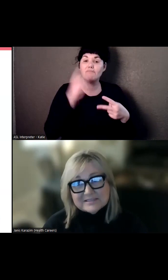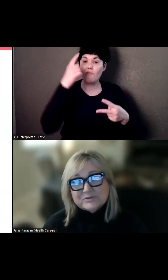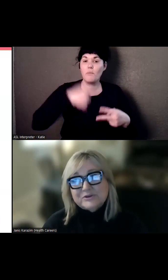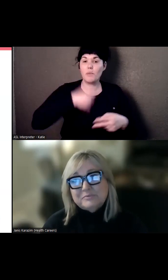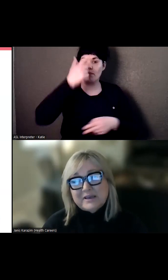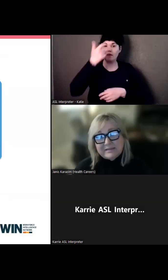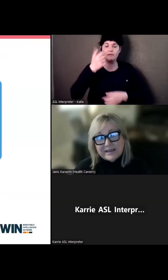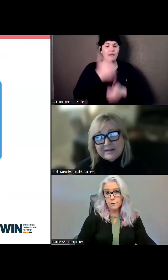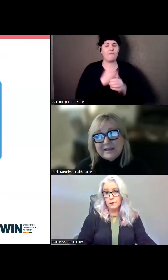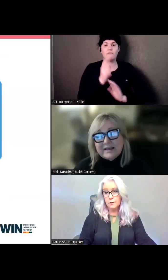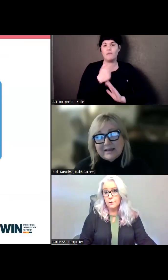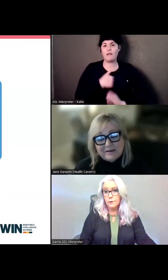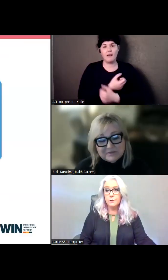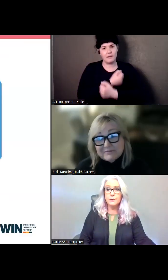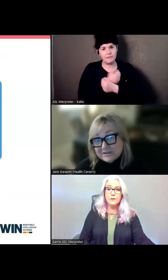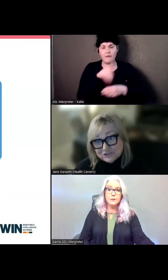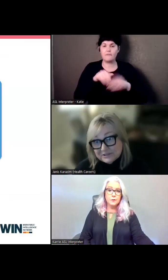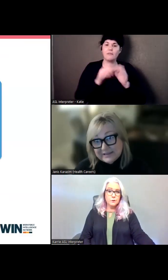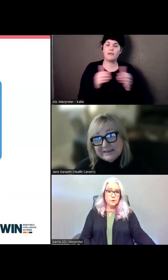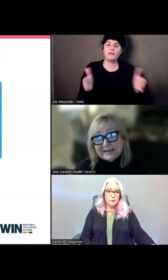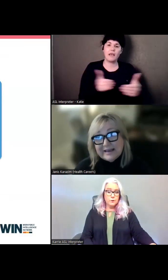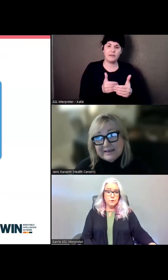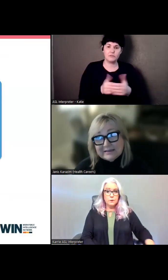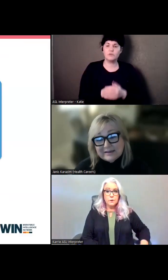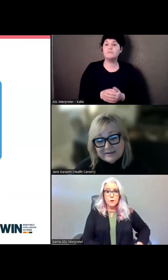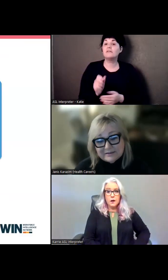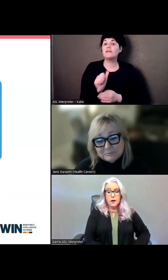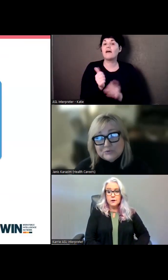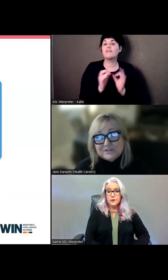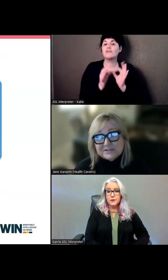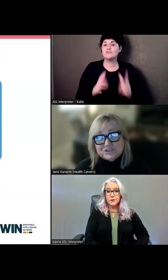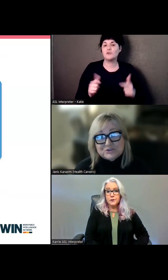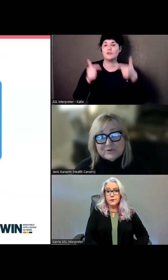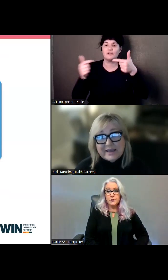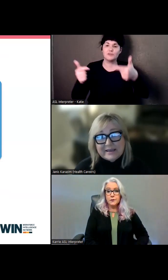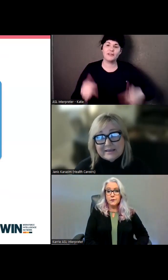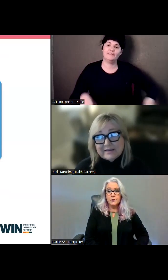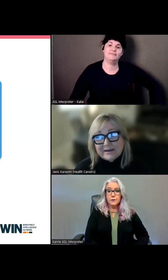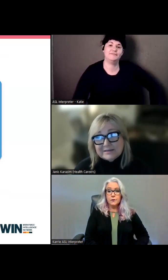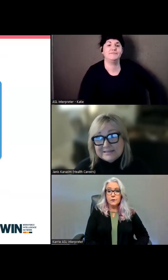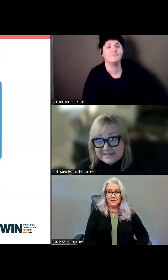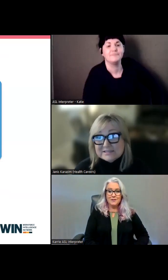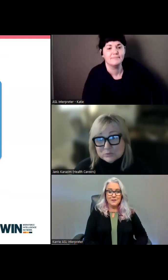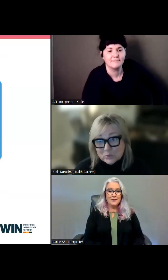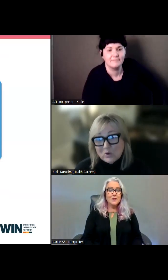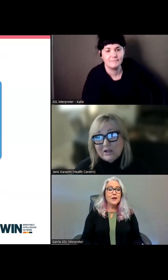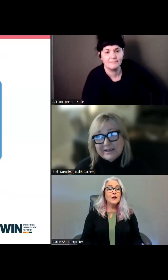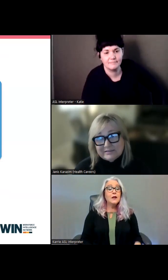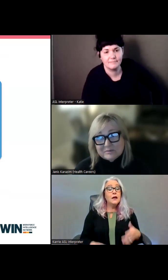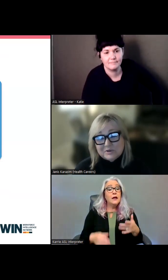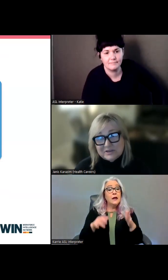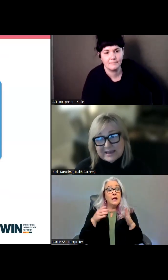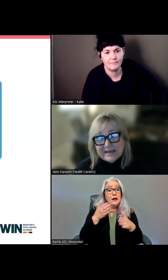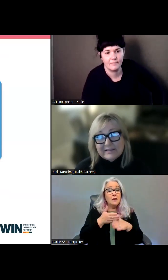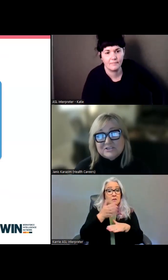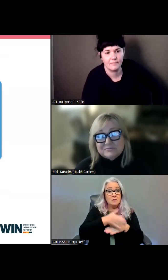the classroom. And then eventually I moved into a dean's role at